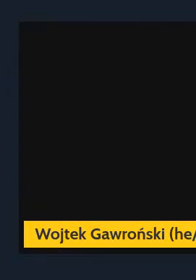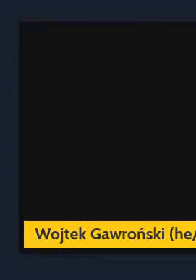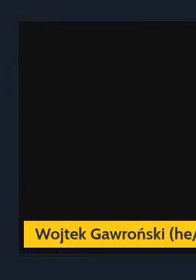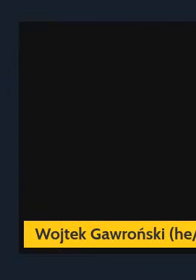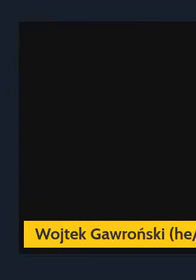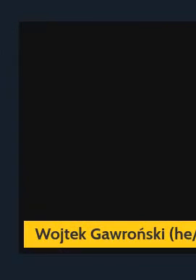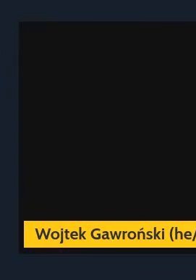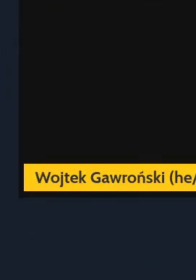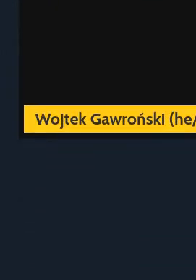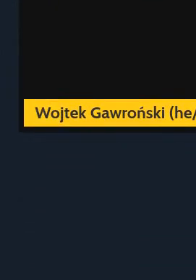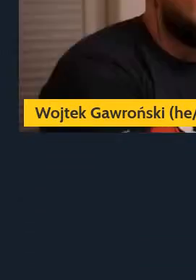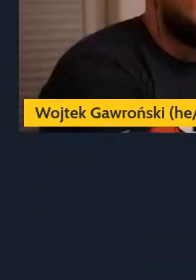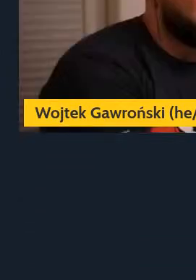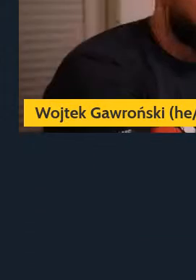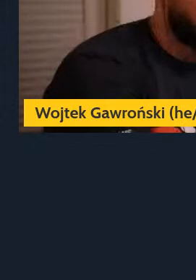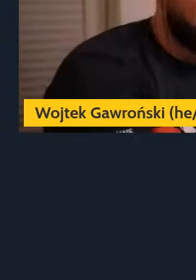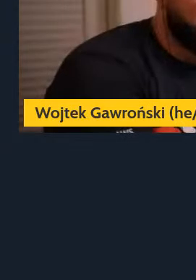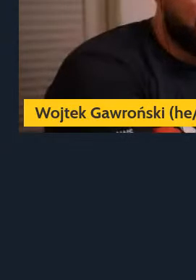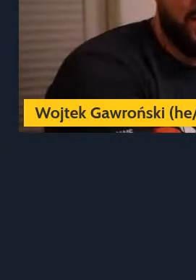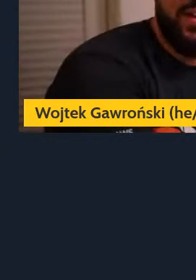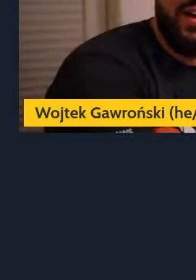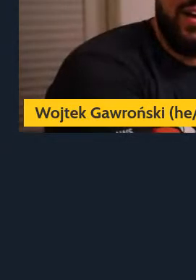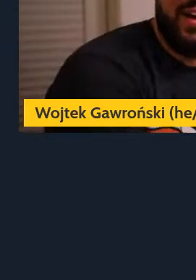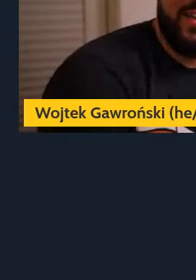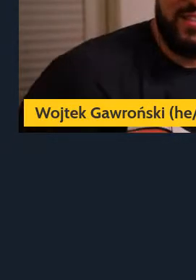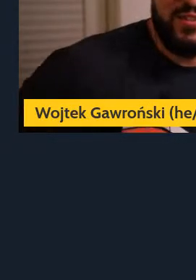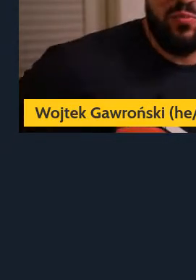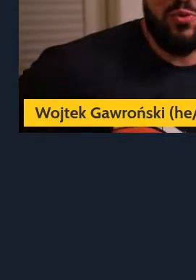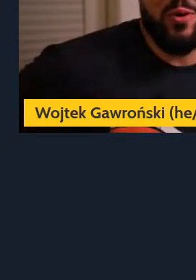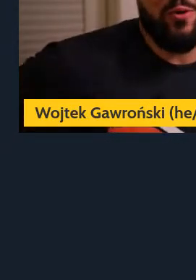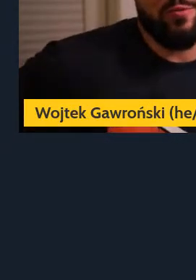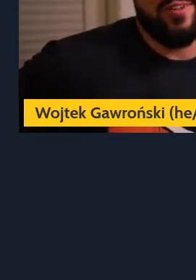I guess that's the beauty of the